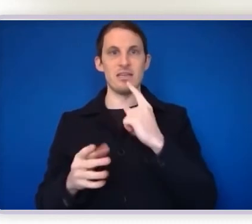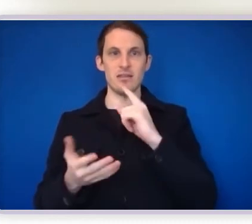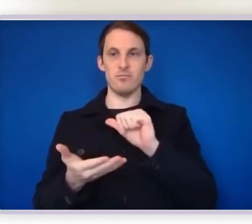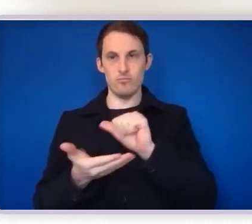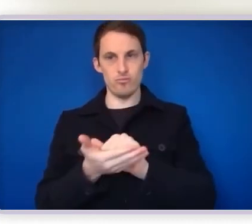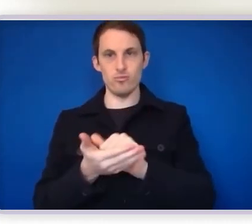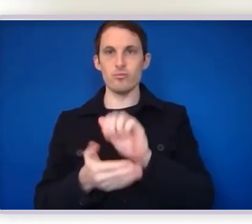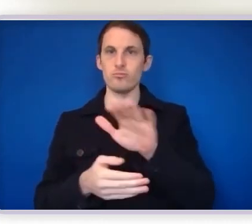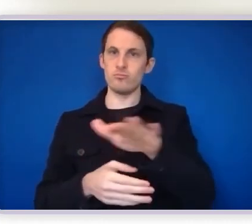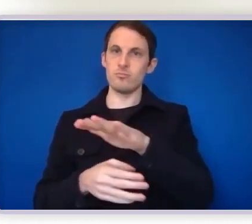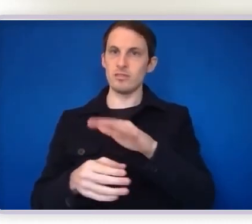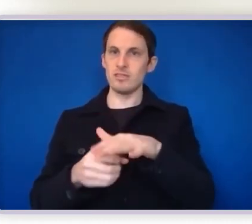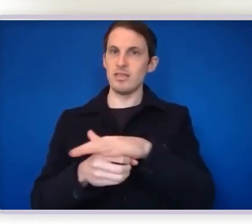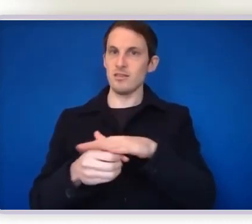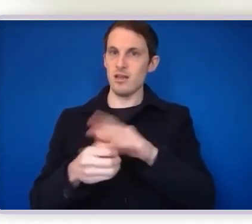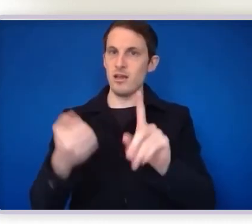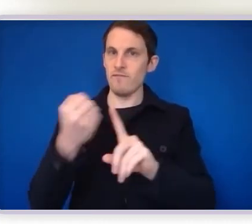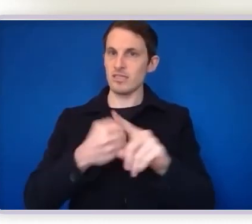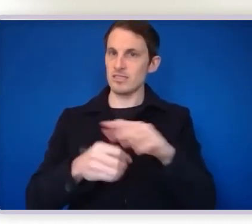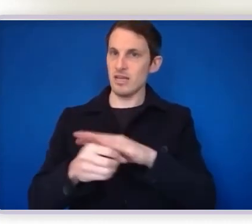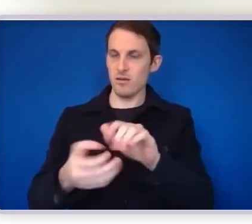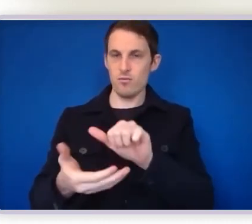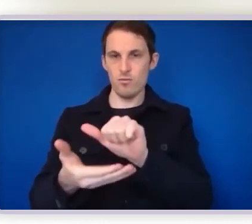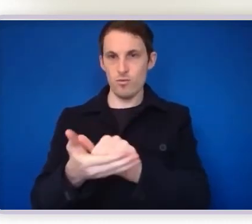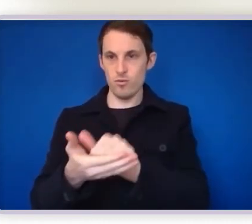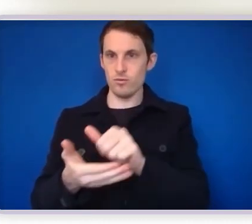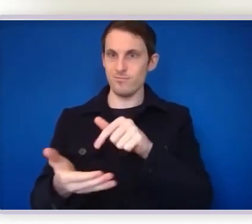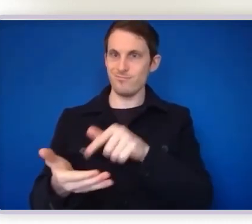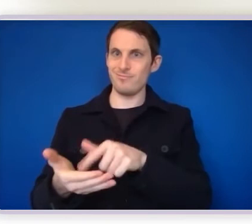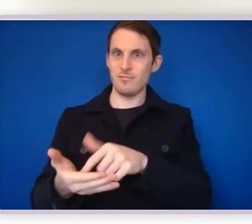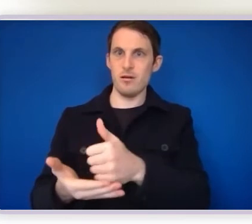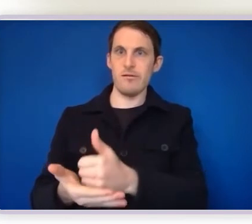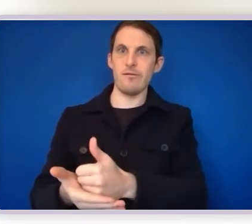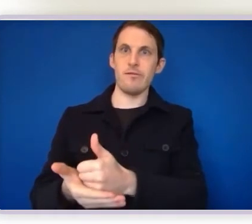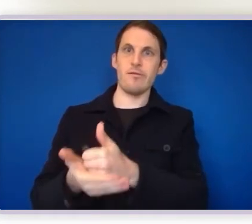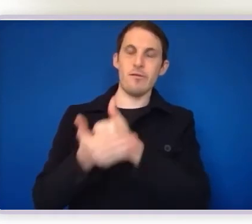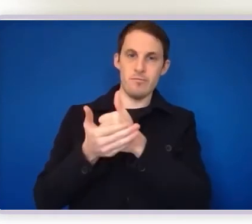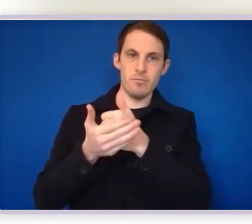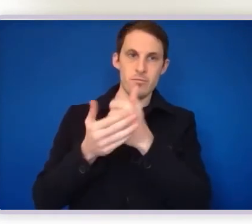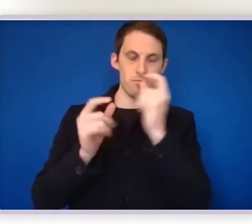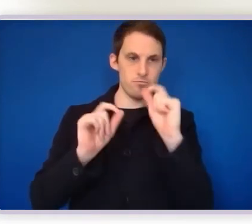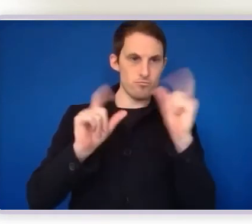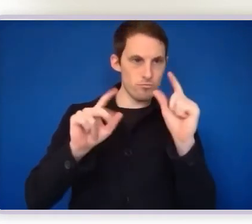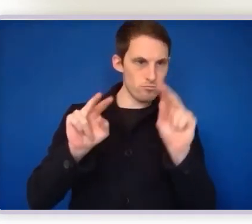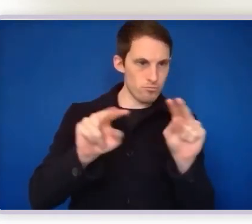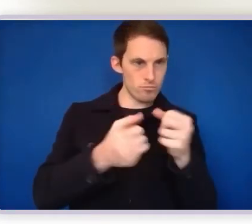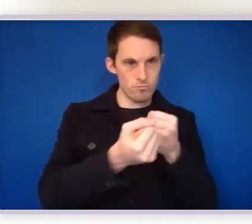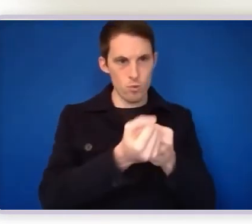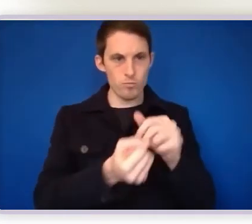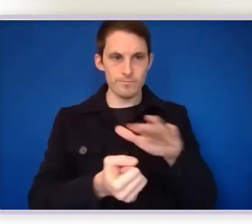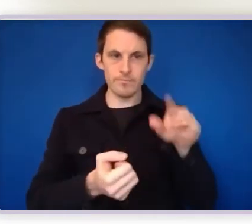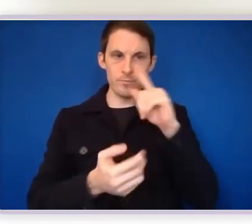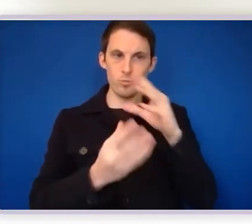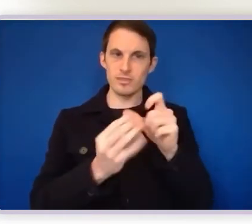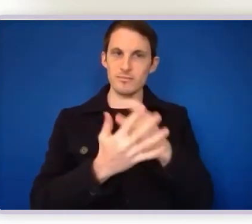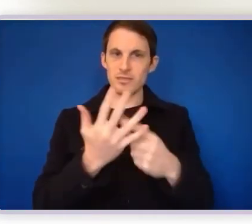us and such a crucial way for us to be supporting people with disabilities to stay